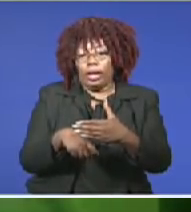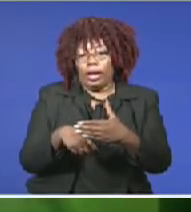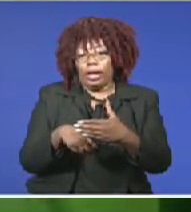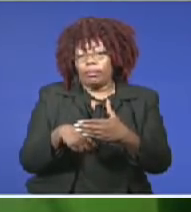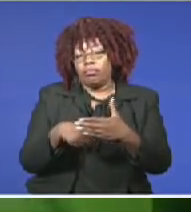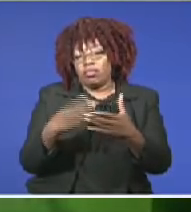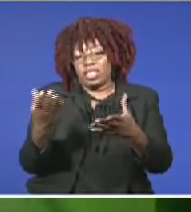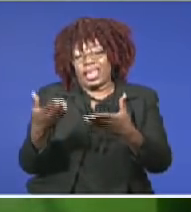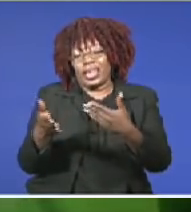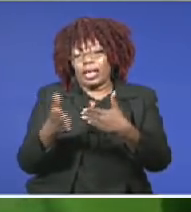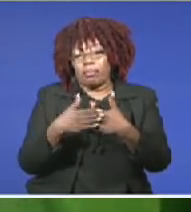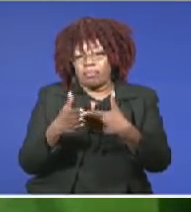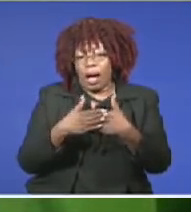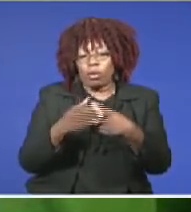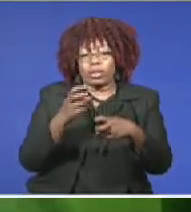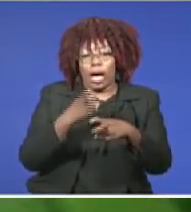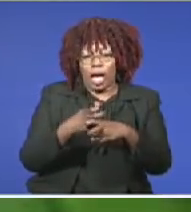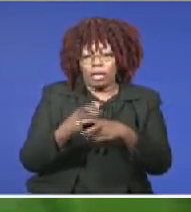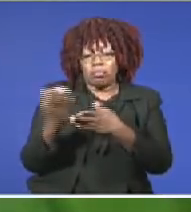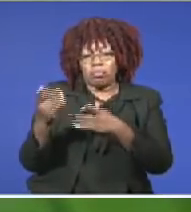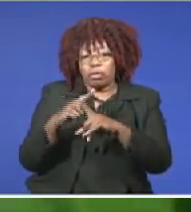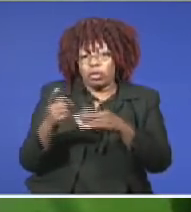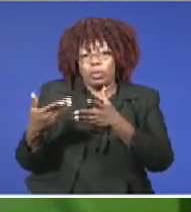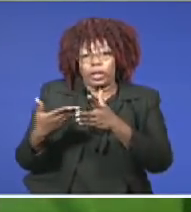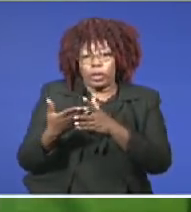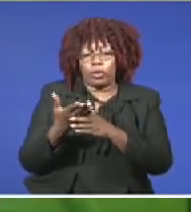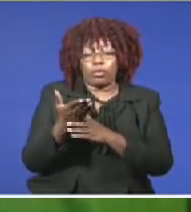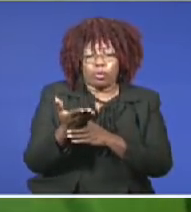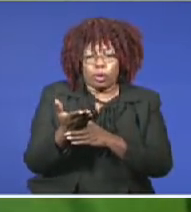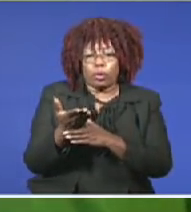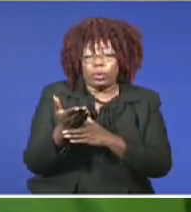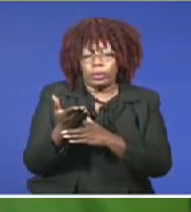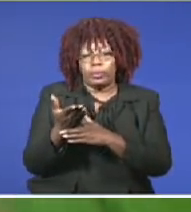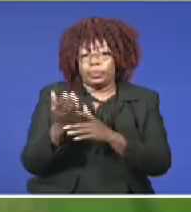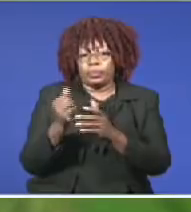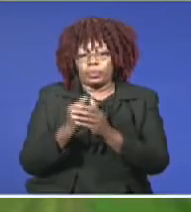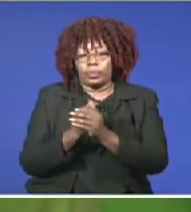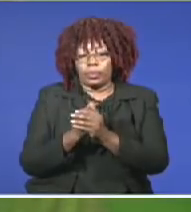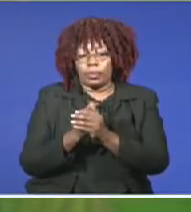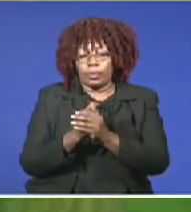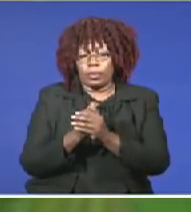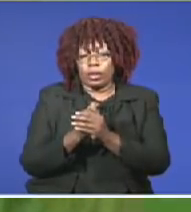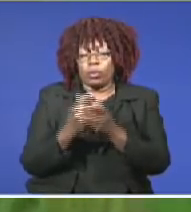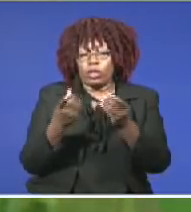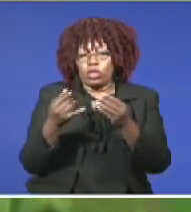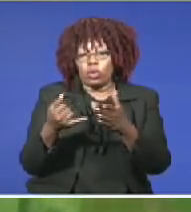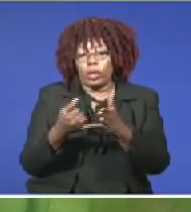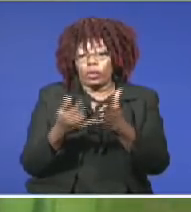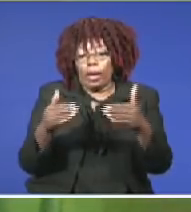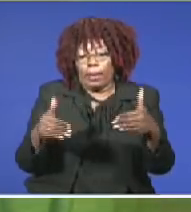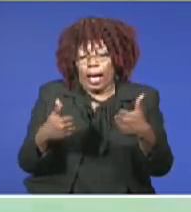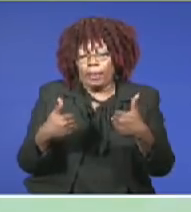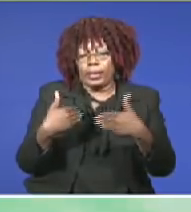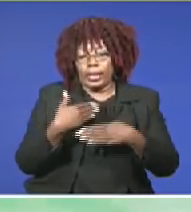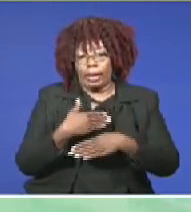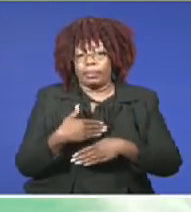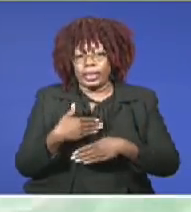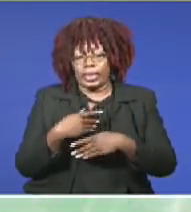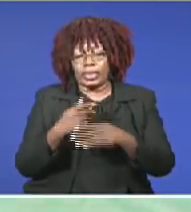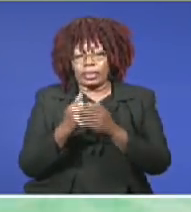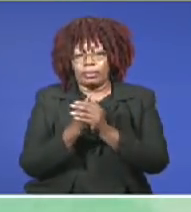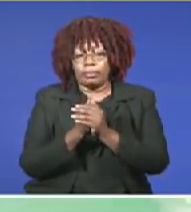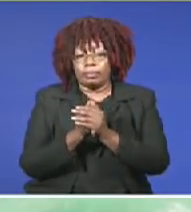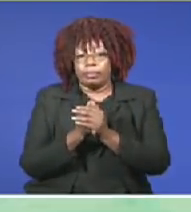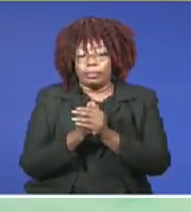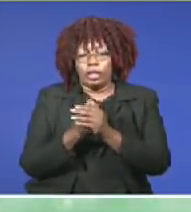very difficult, but we pull it through. We break a rigging from the race start, but we still do it. You know, I'm happy and pleased. Weather